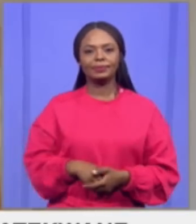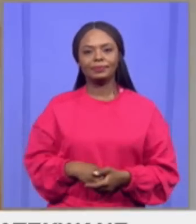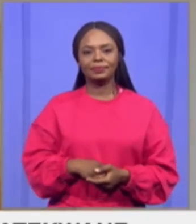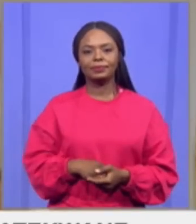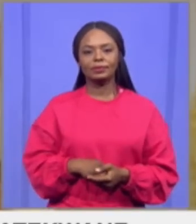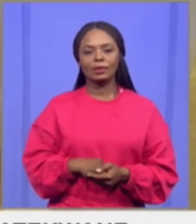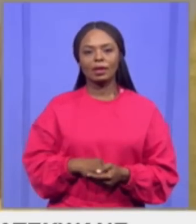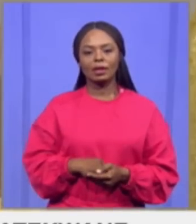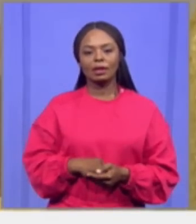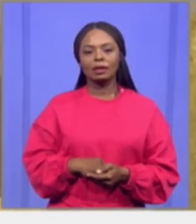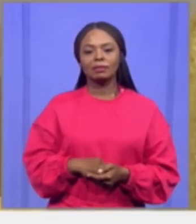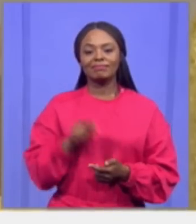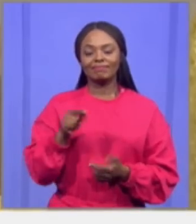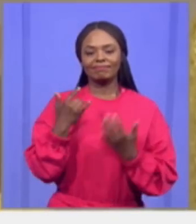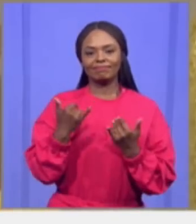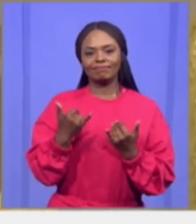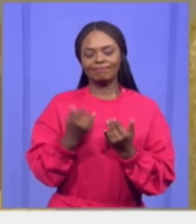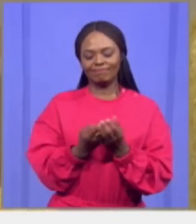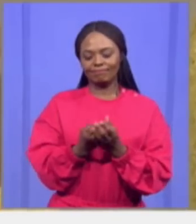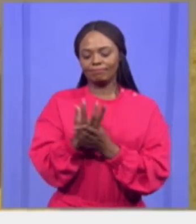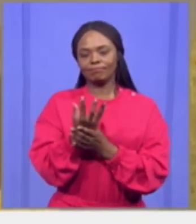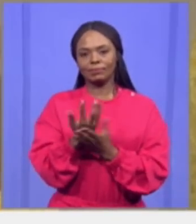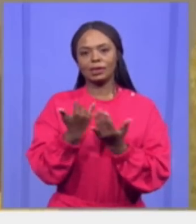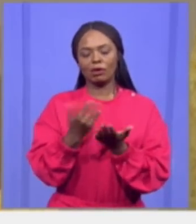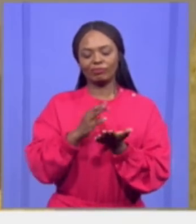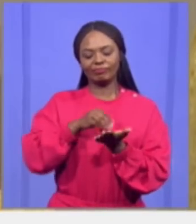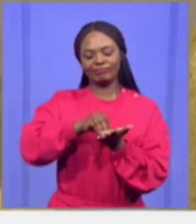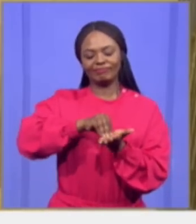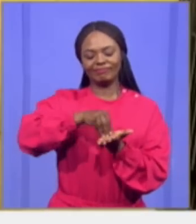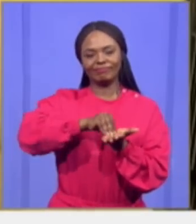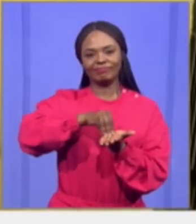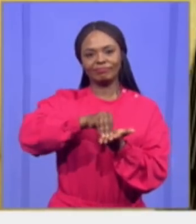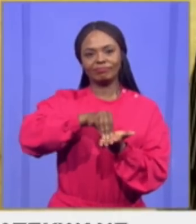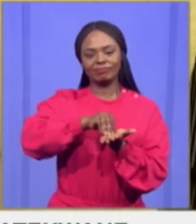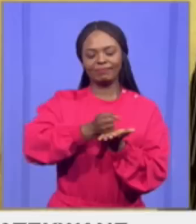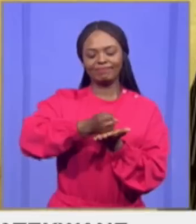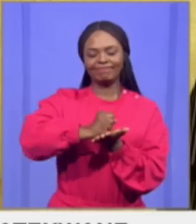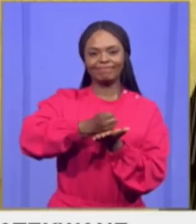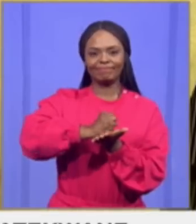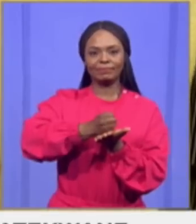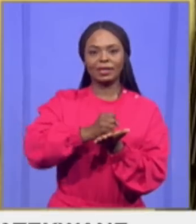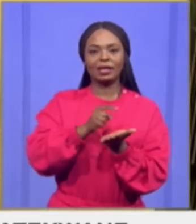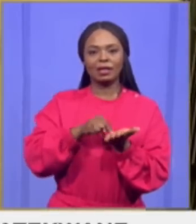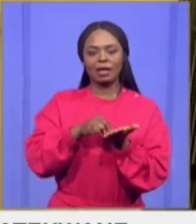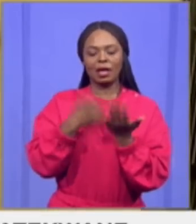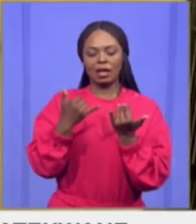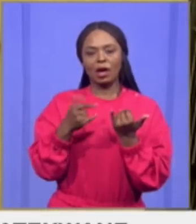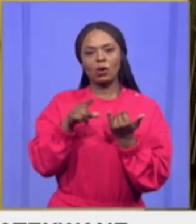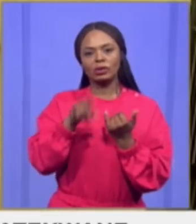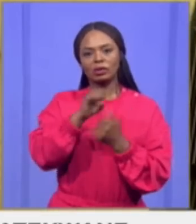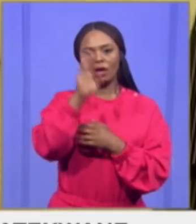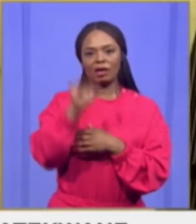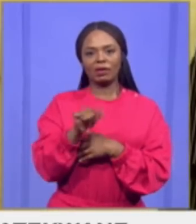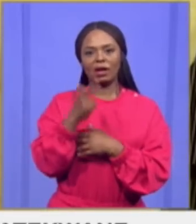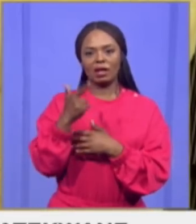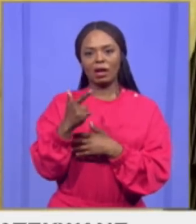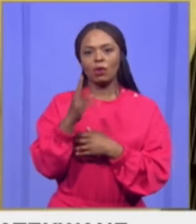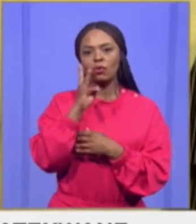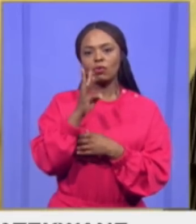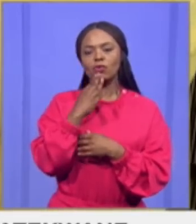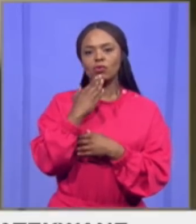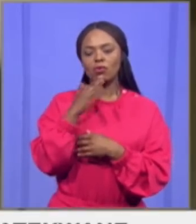Tlhahiso ya semela sa matekwane e nkuwa le molemong wa kgodiso ya moruo wa Afrika Borwa. Lerato la moleboheng semela la tlhaho le ile la etsa